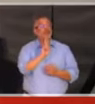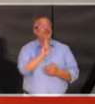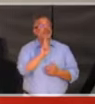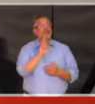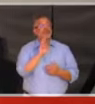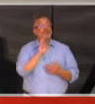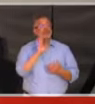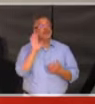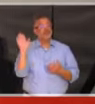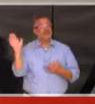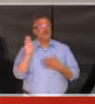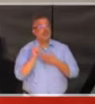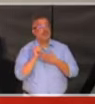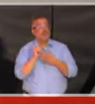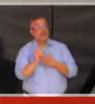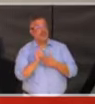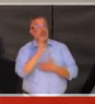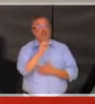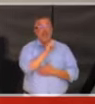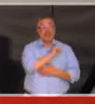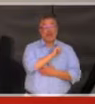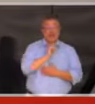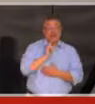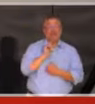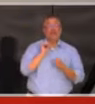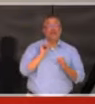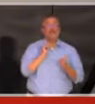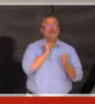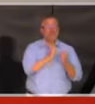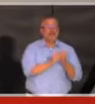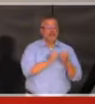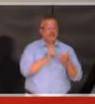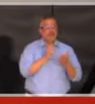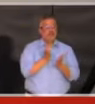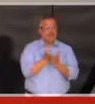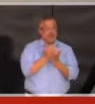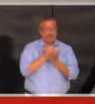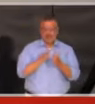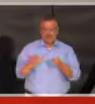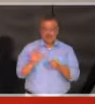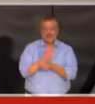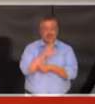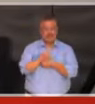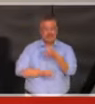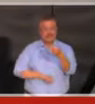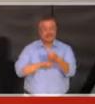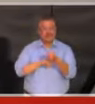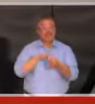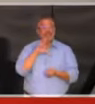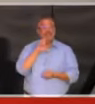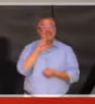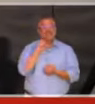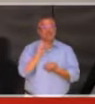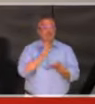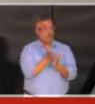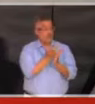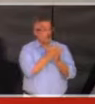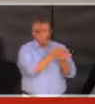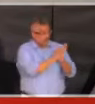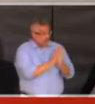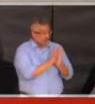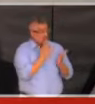with our governor's leadership and the legislature, we were able to pass a budget that fully funds the CSU budget requests. I